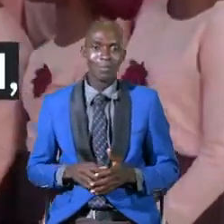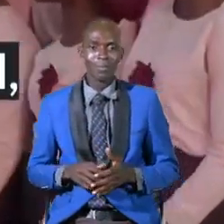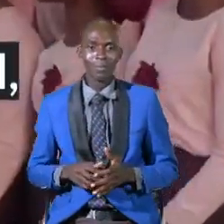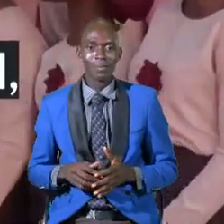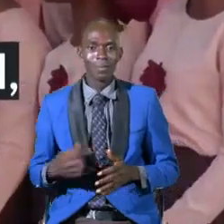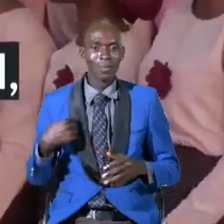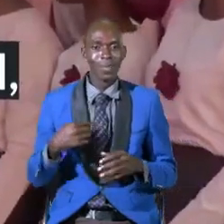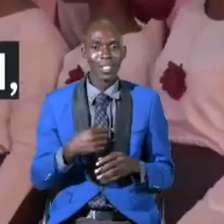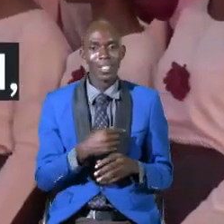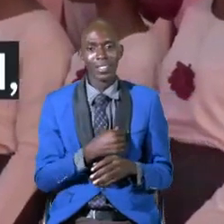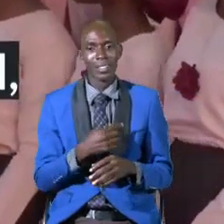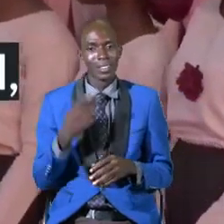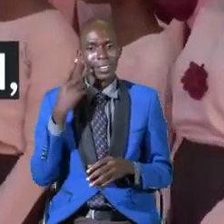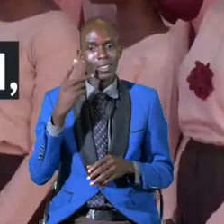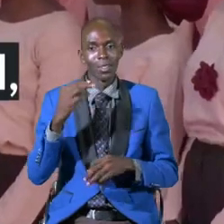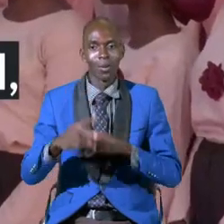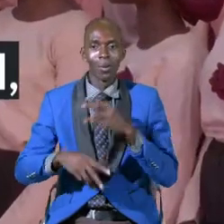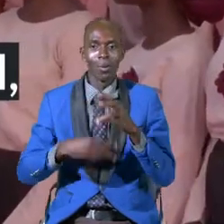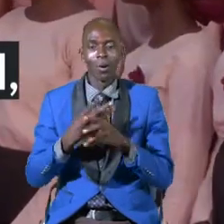wonder of